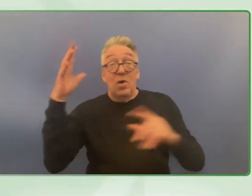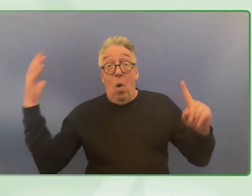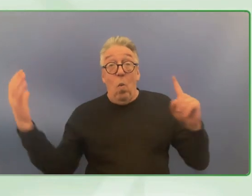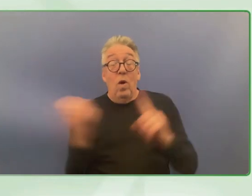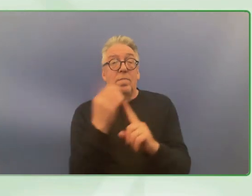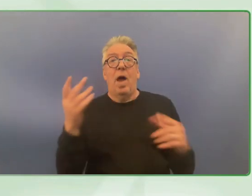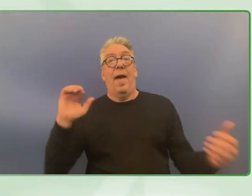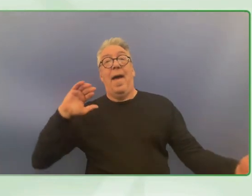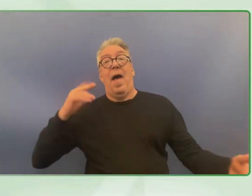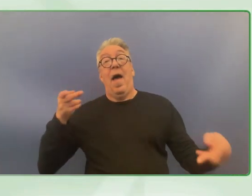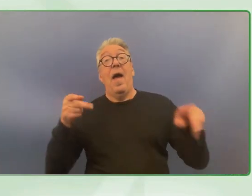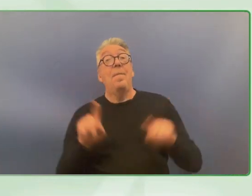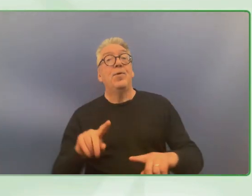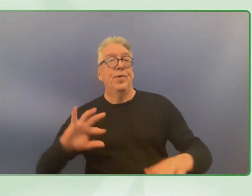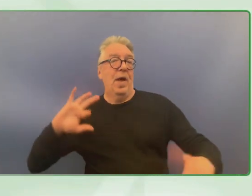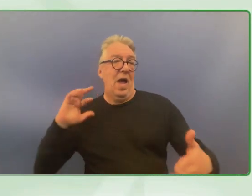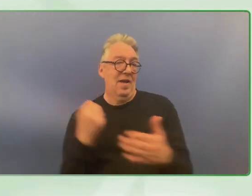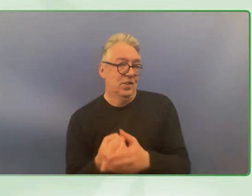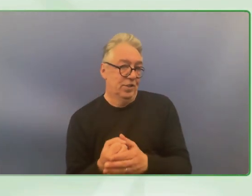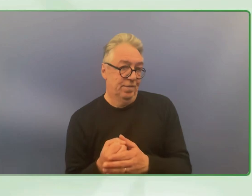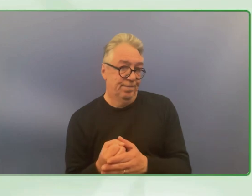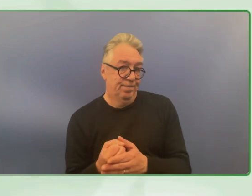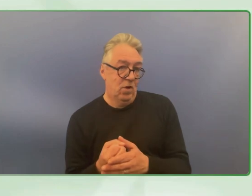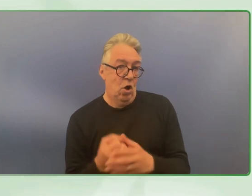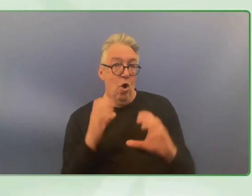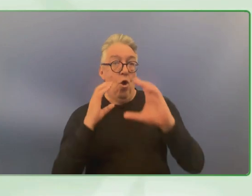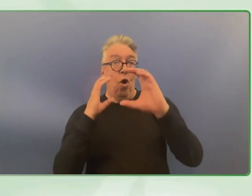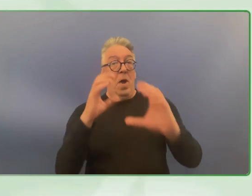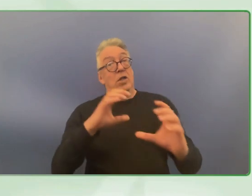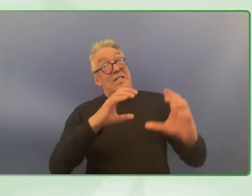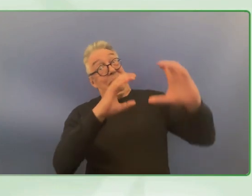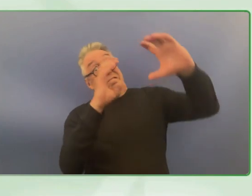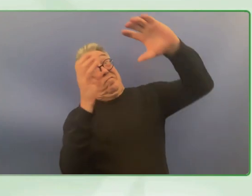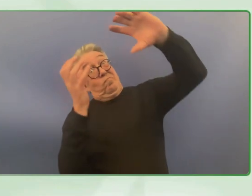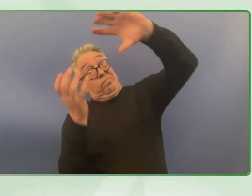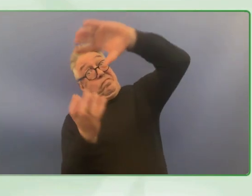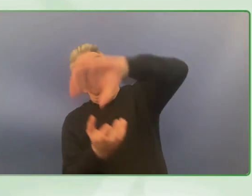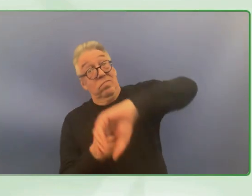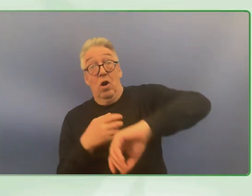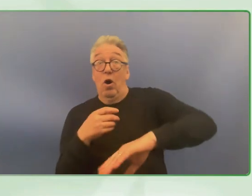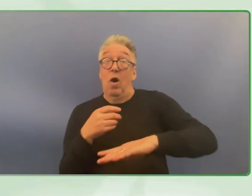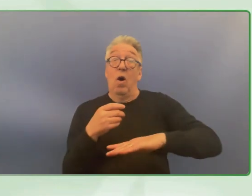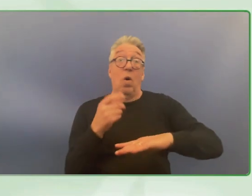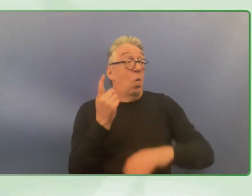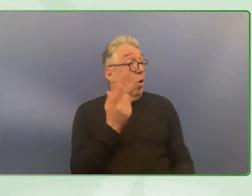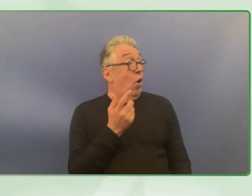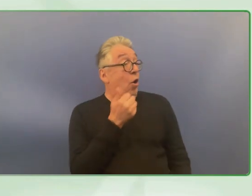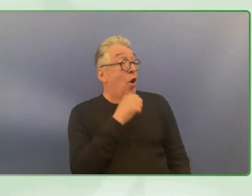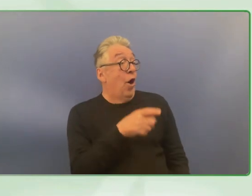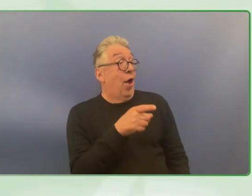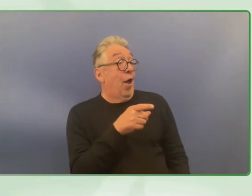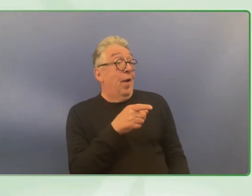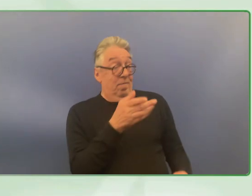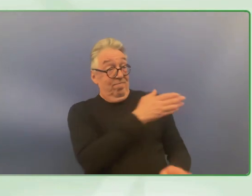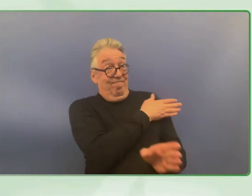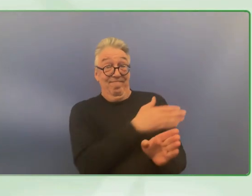accident. And the bus is rolling, and this young girl who could walk before can't anymore. She's in a wheelchair. People are laughing at